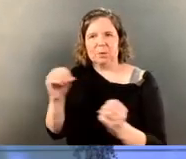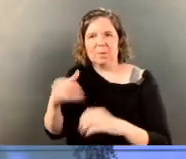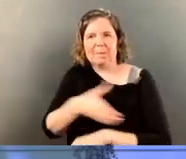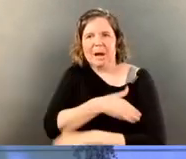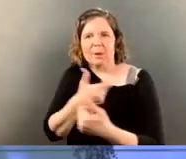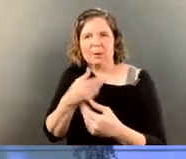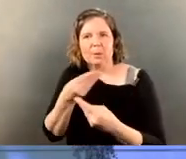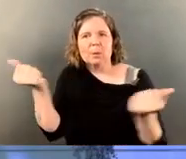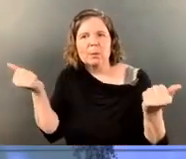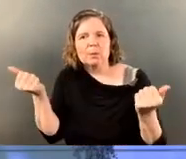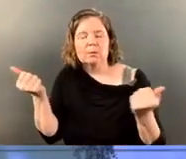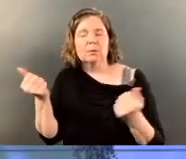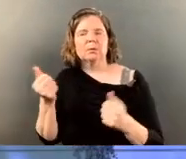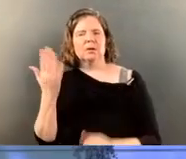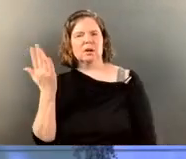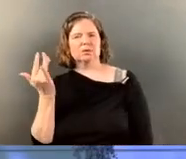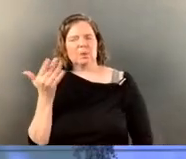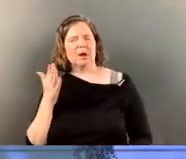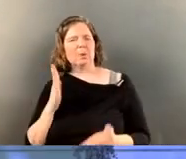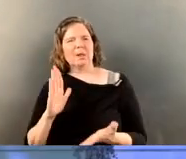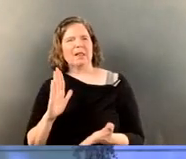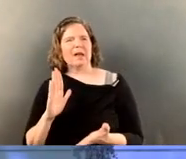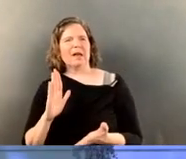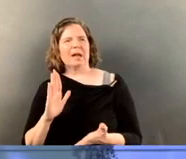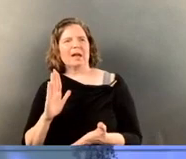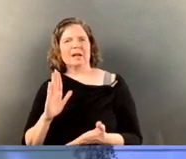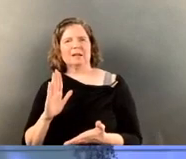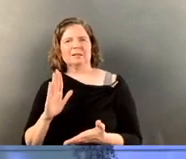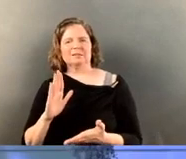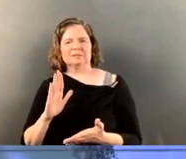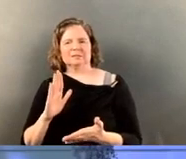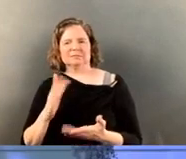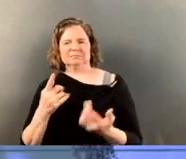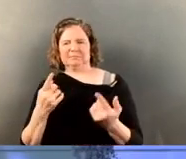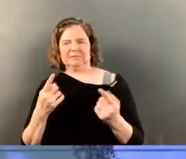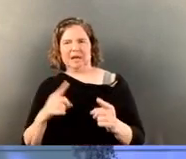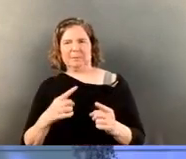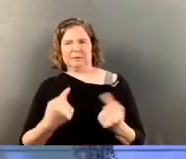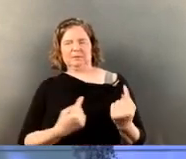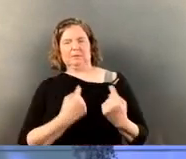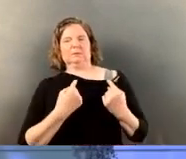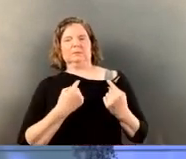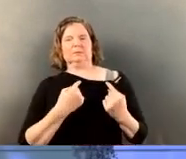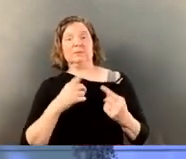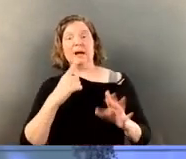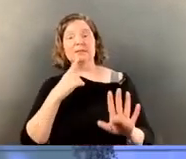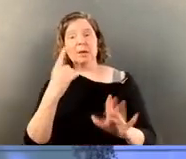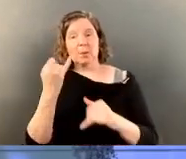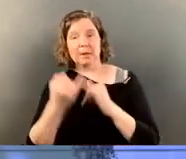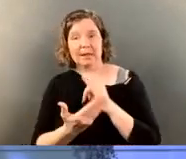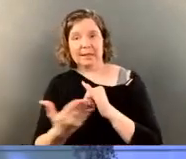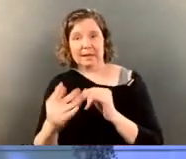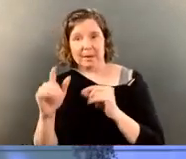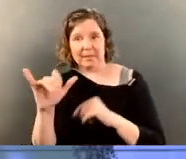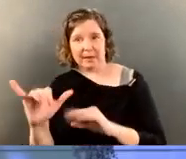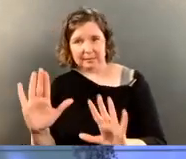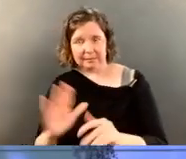So that's why do we let the accusation come to us? I'll just say one last thing about